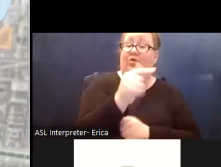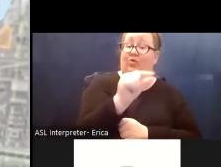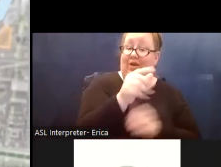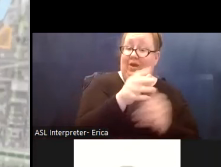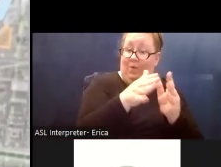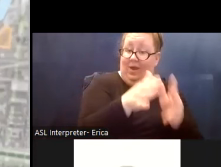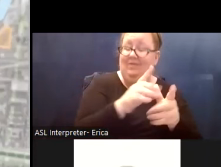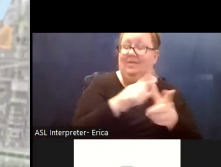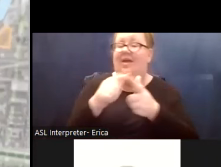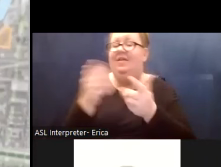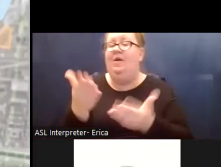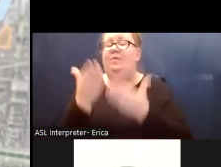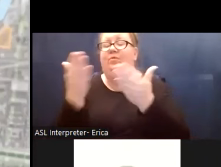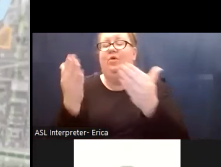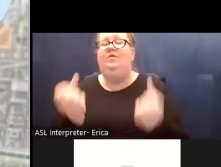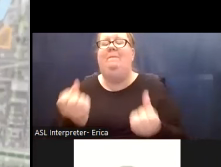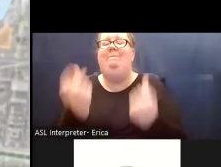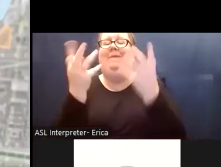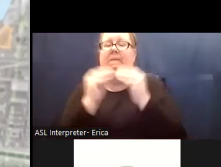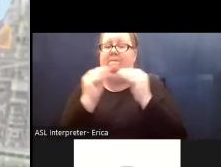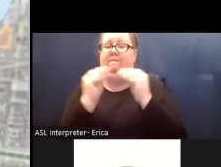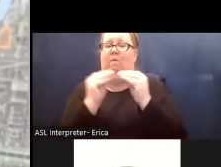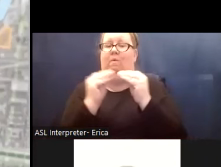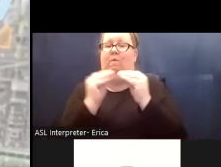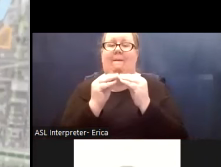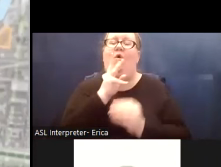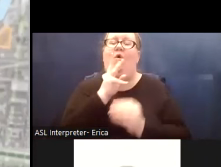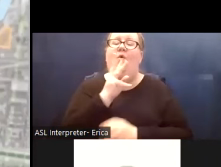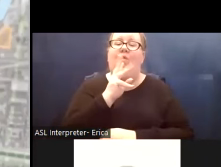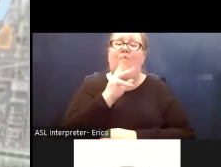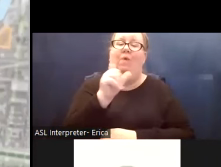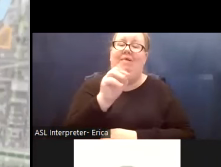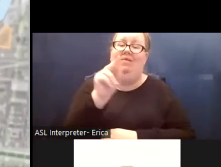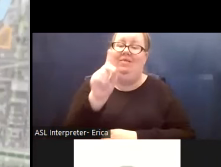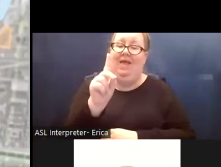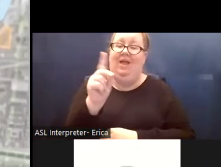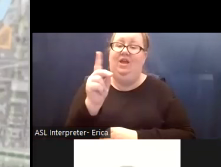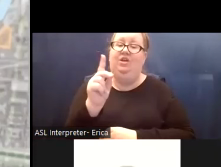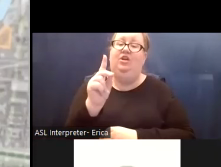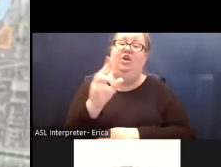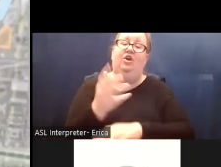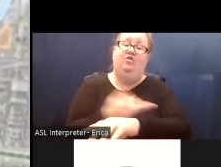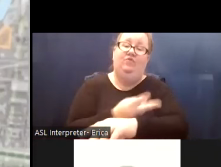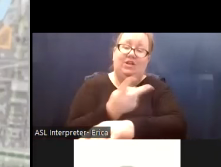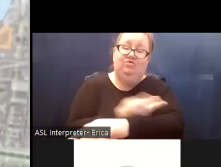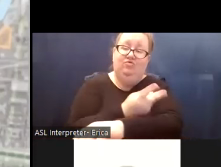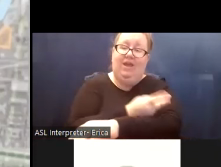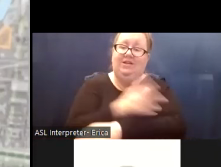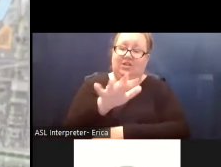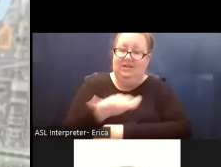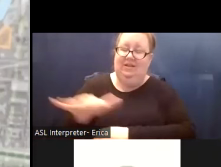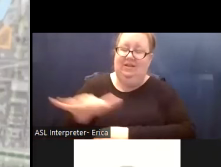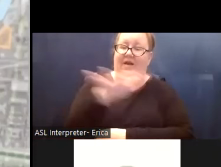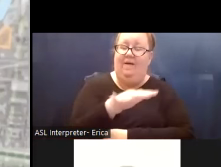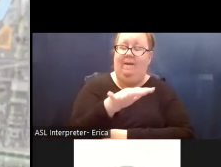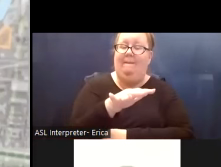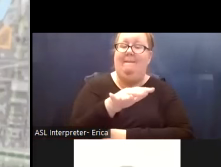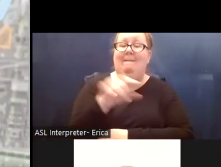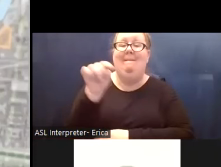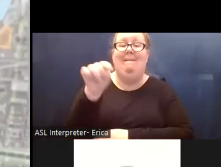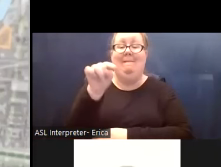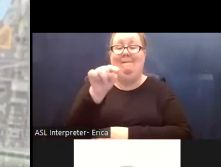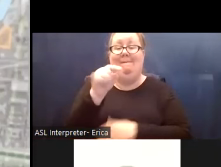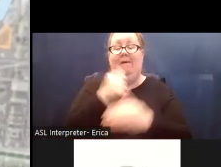propose many more wetland restorations in the area. This, under